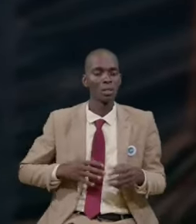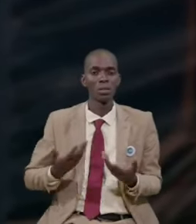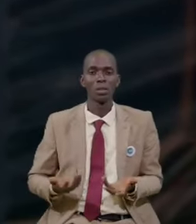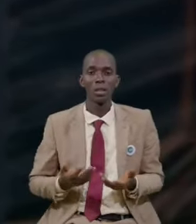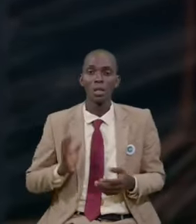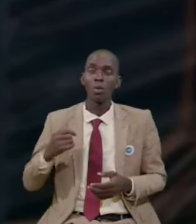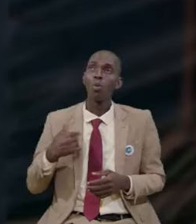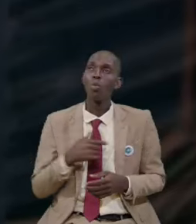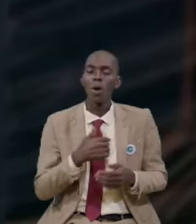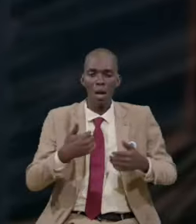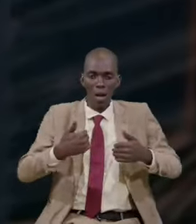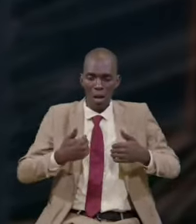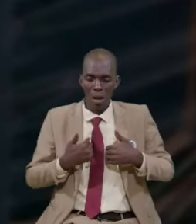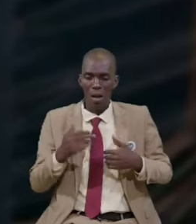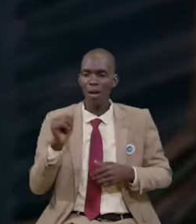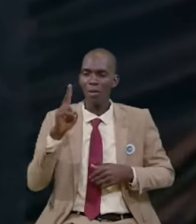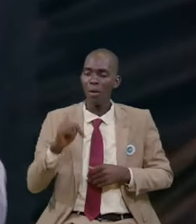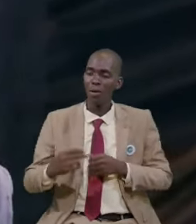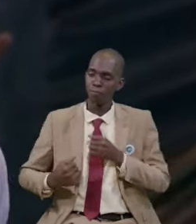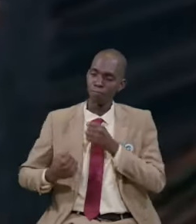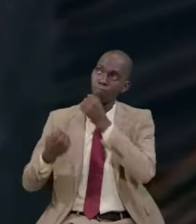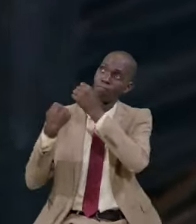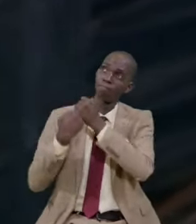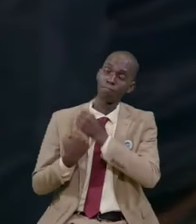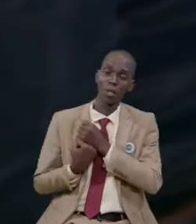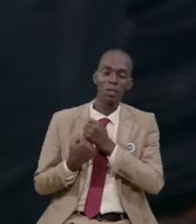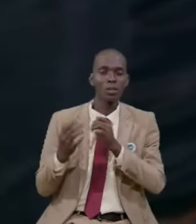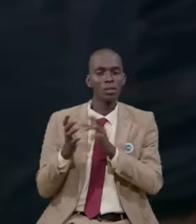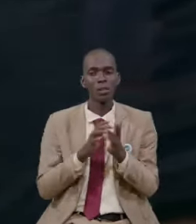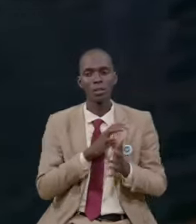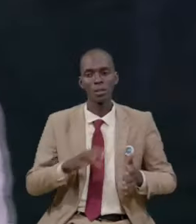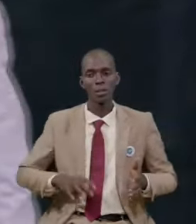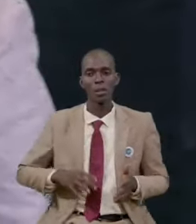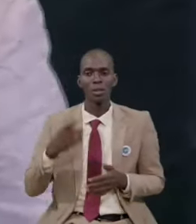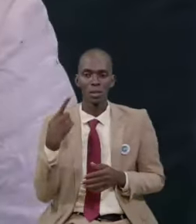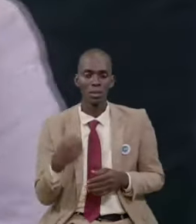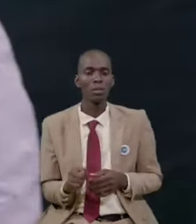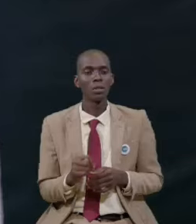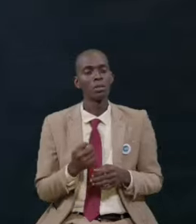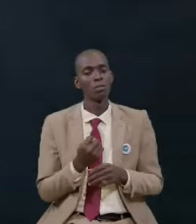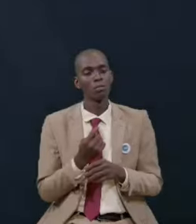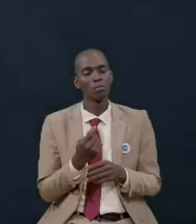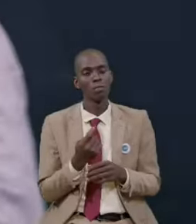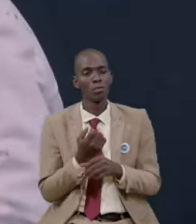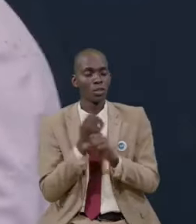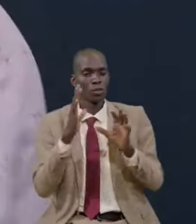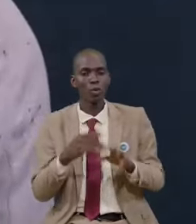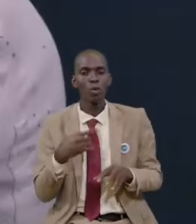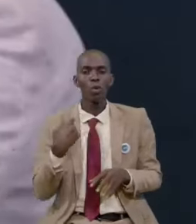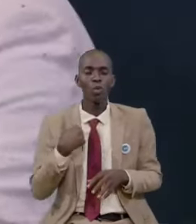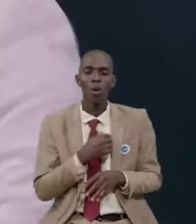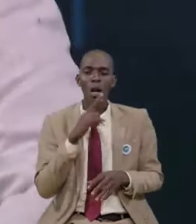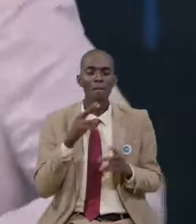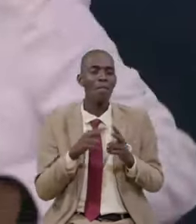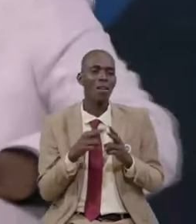Jesus Christ, the righteous. And you are so familiar with the advocate. You want to do